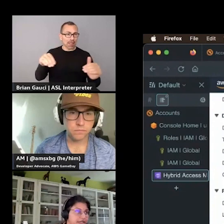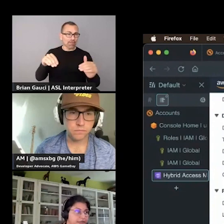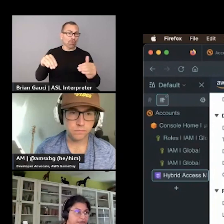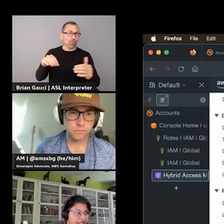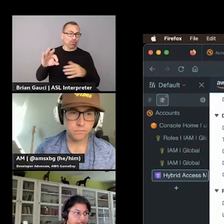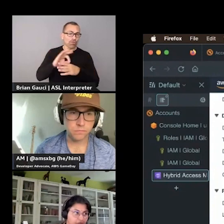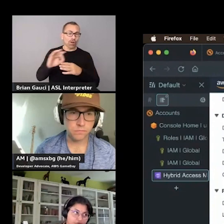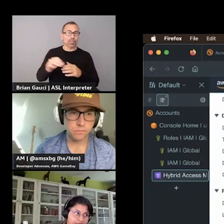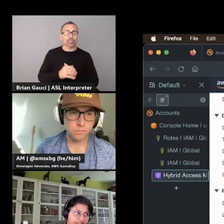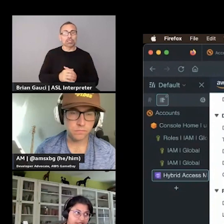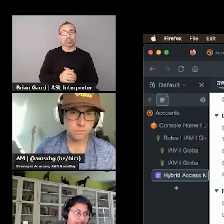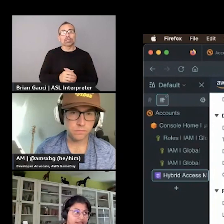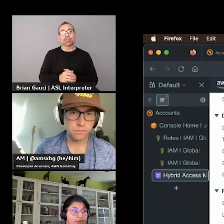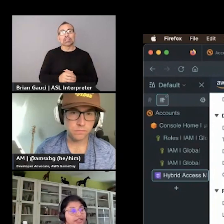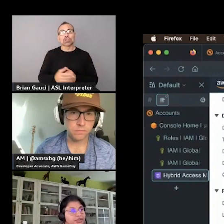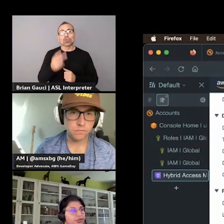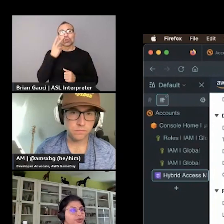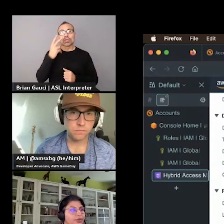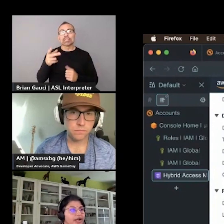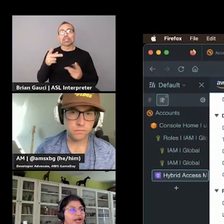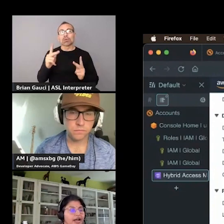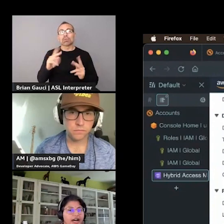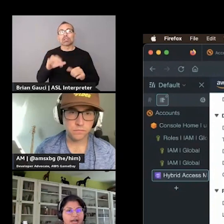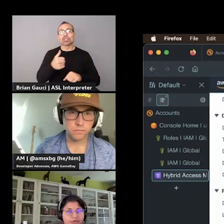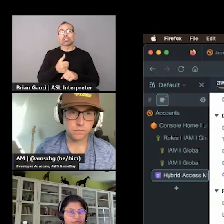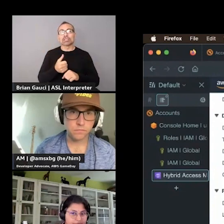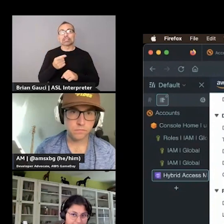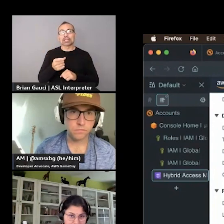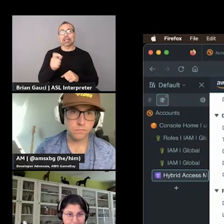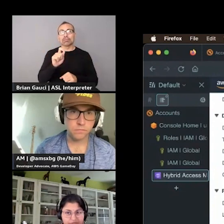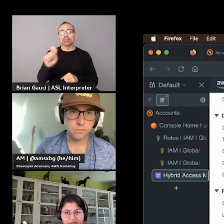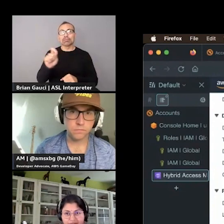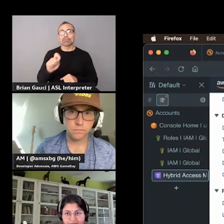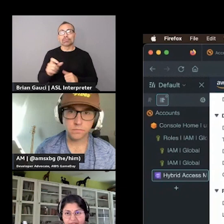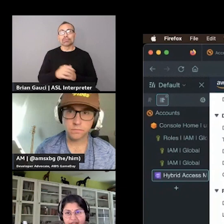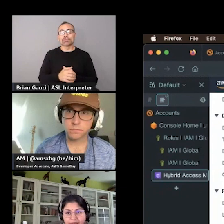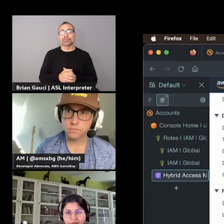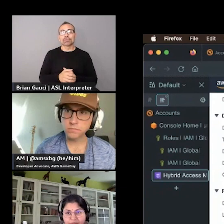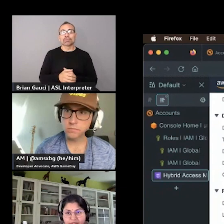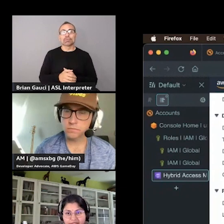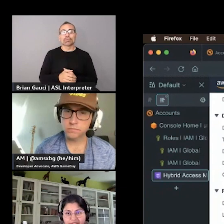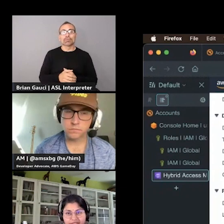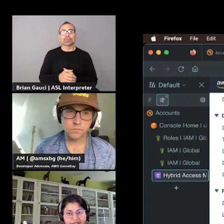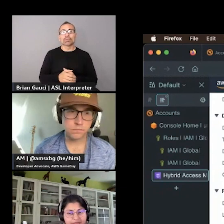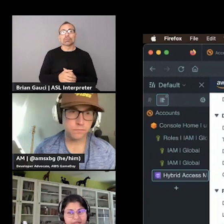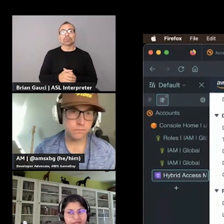database describe permission is also opted in. Now let's go. I'm going to take this